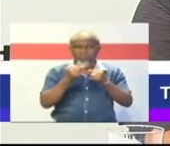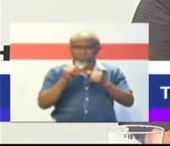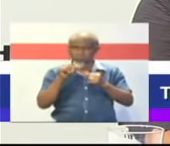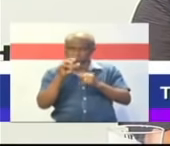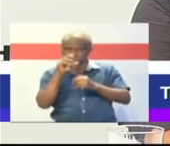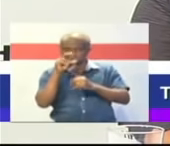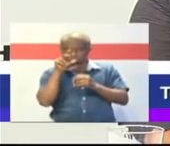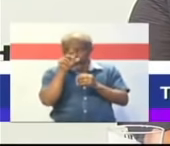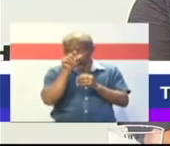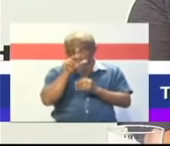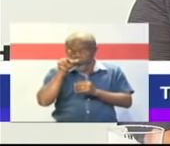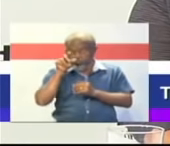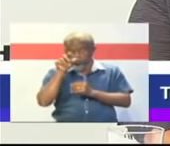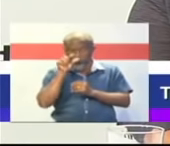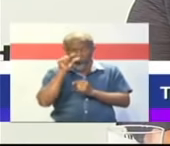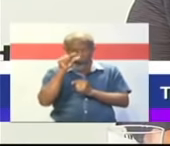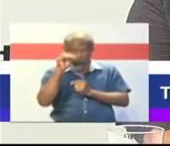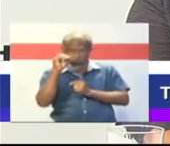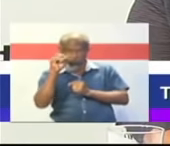health.gov.tt or